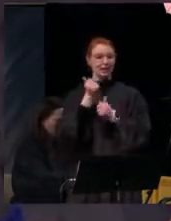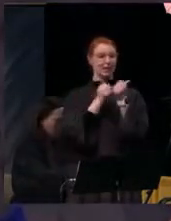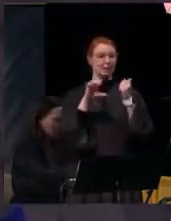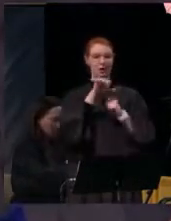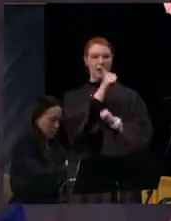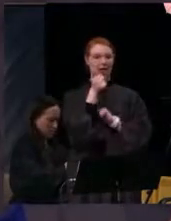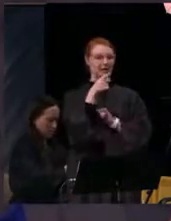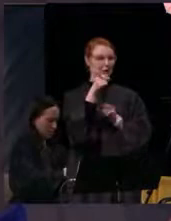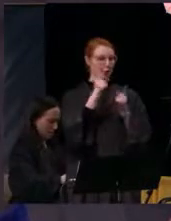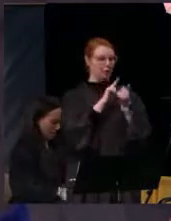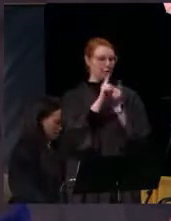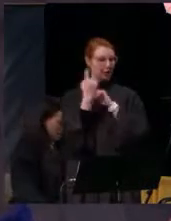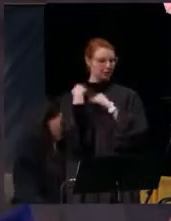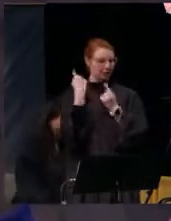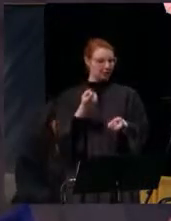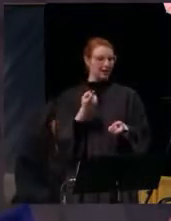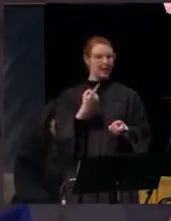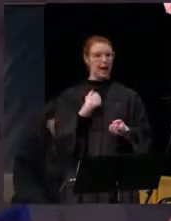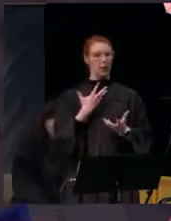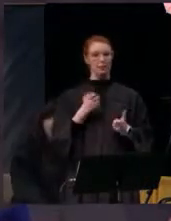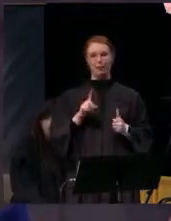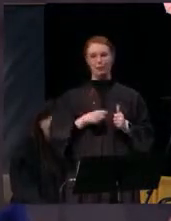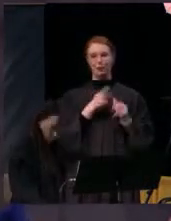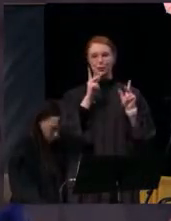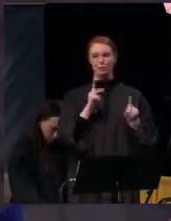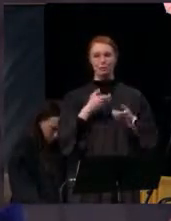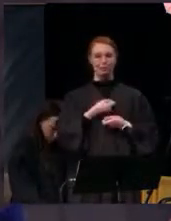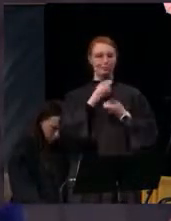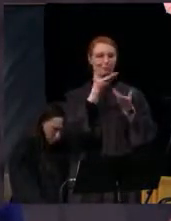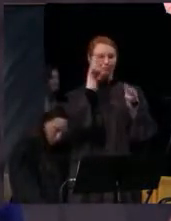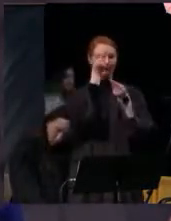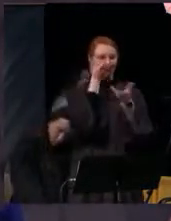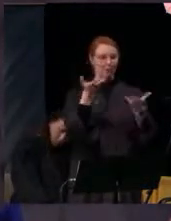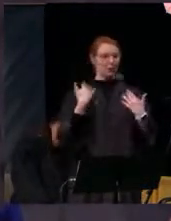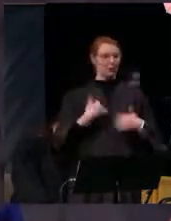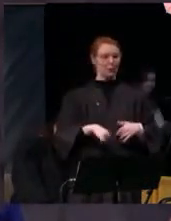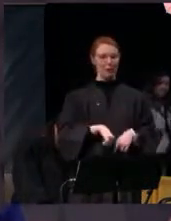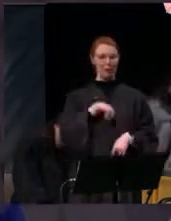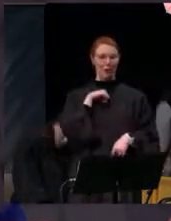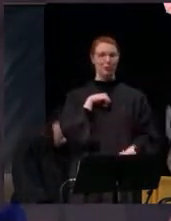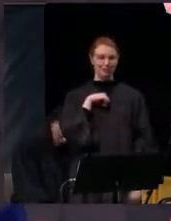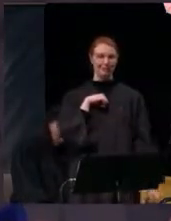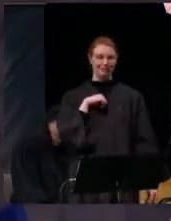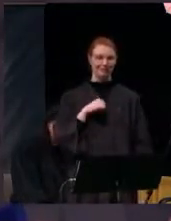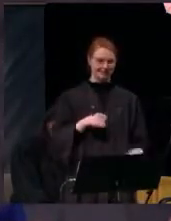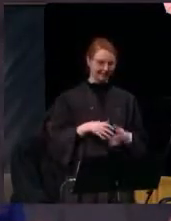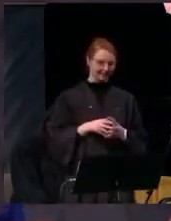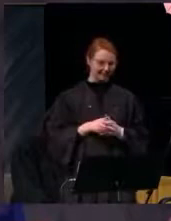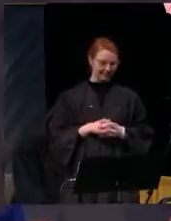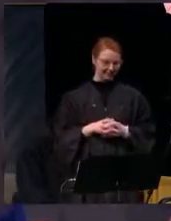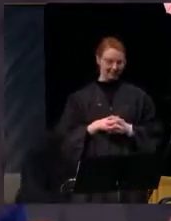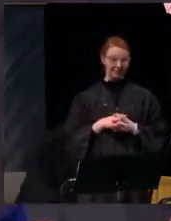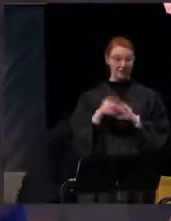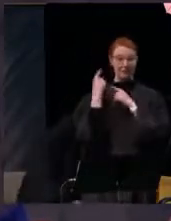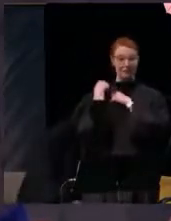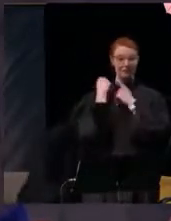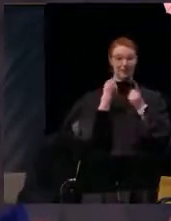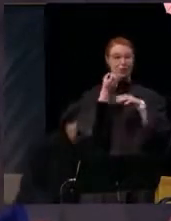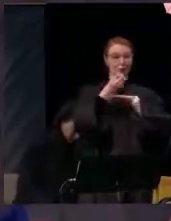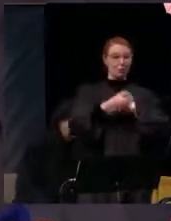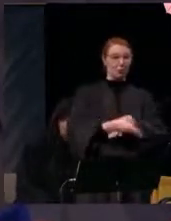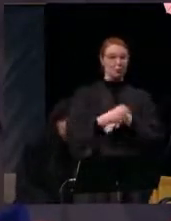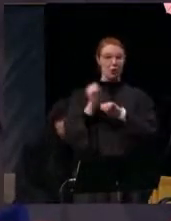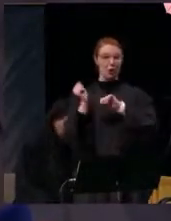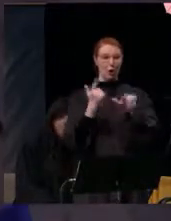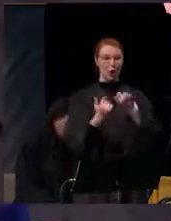touched, let me be the first to express how incredibly proud we are of your achievements. You have triumphed to overcome